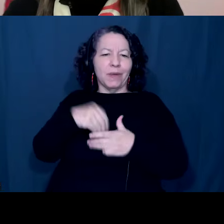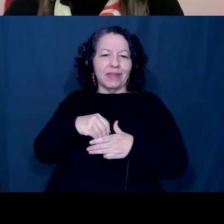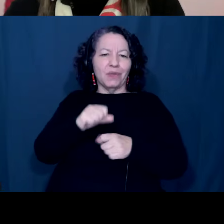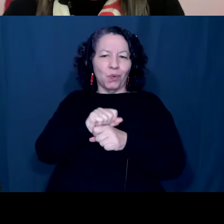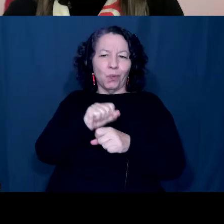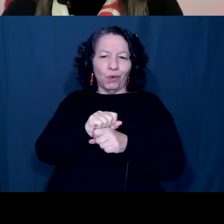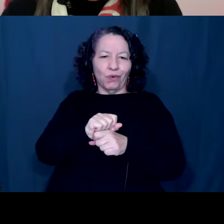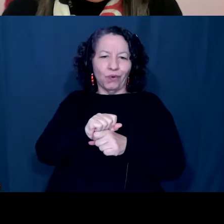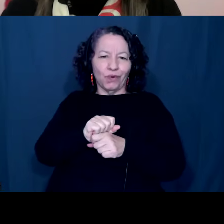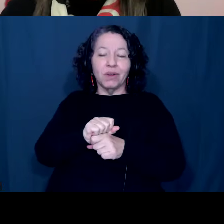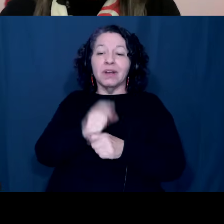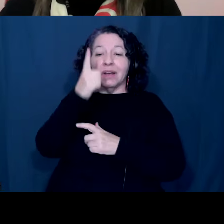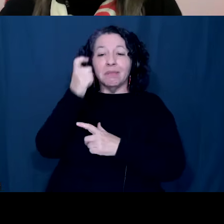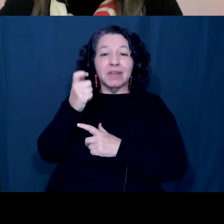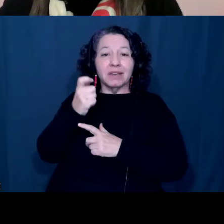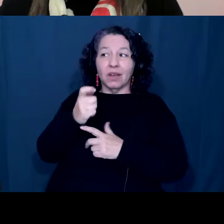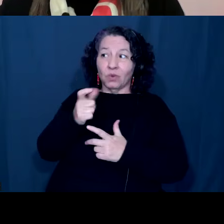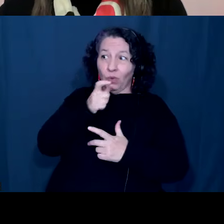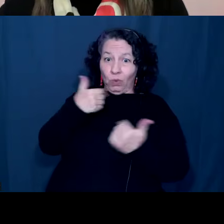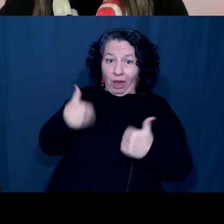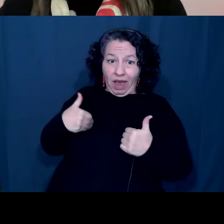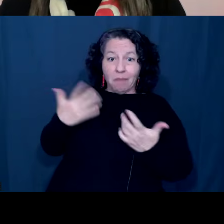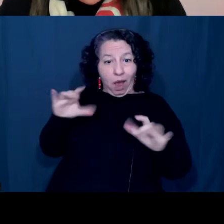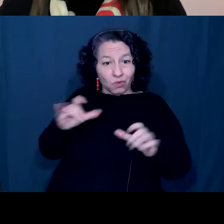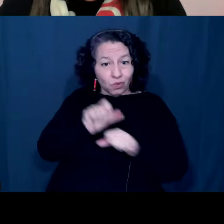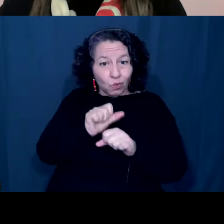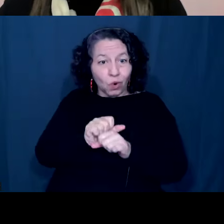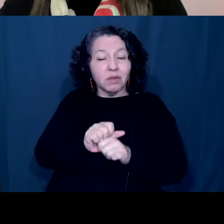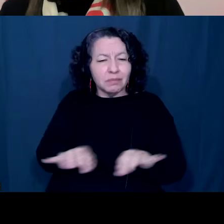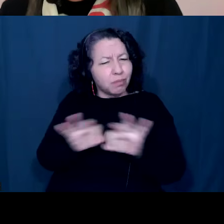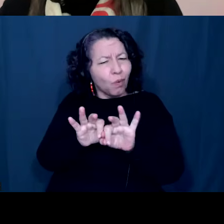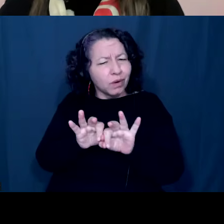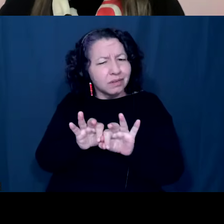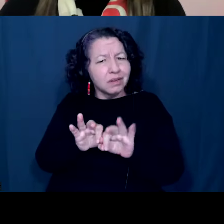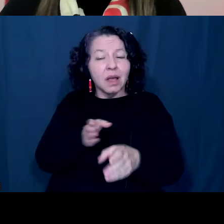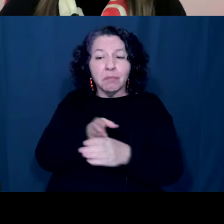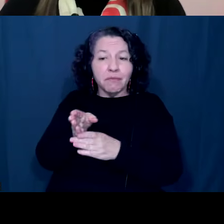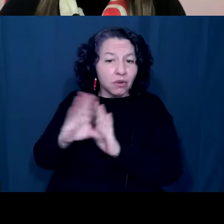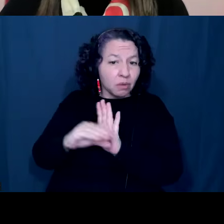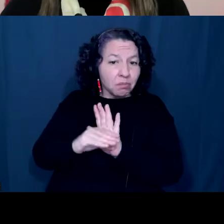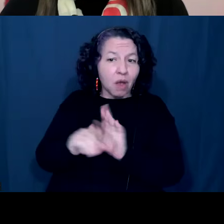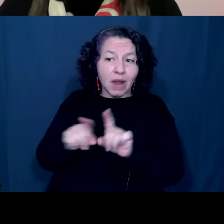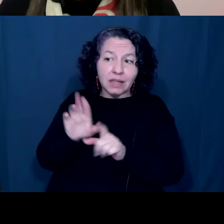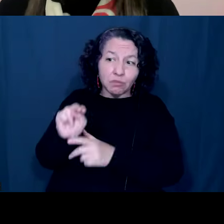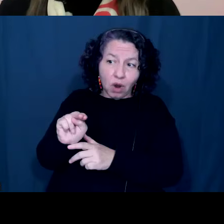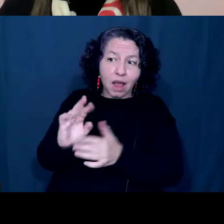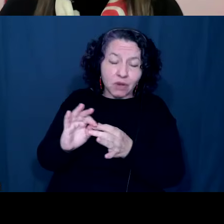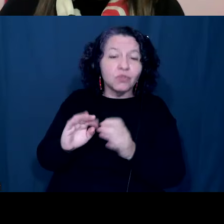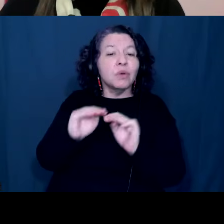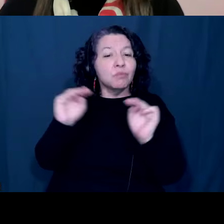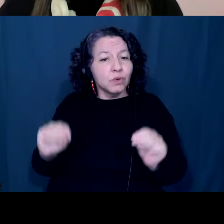because positionality matters. My professional background, as Brian mentioned, is in museum studies